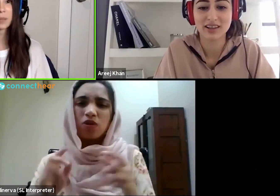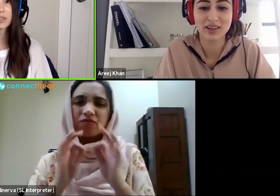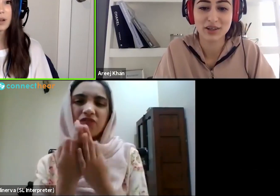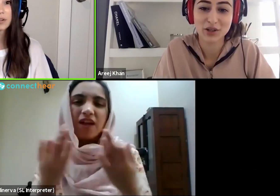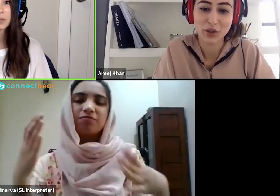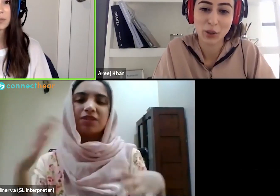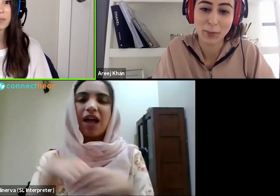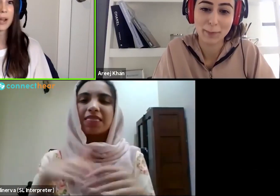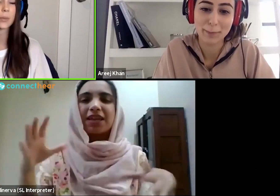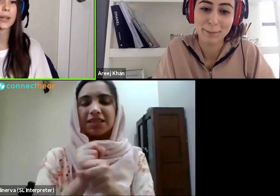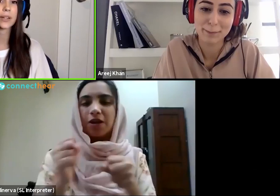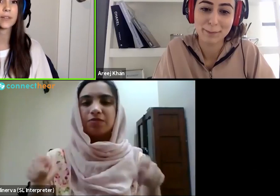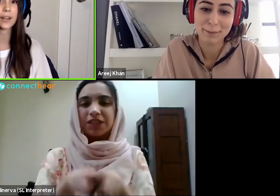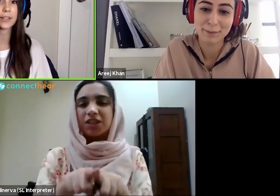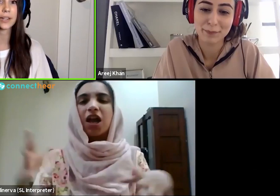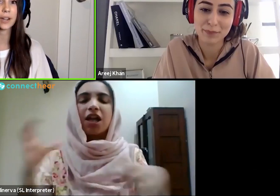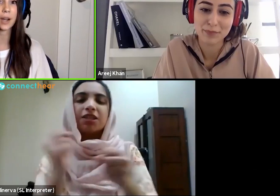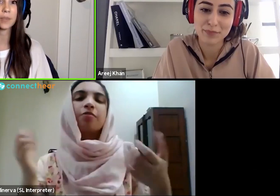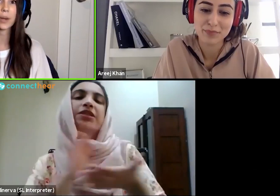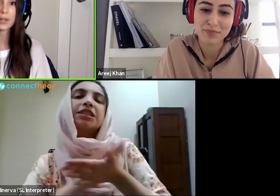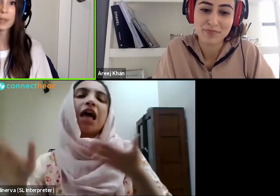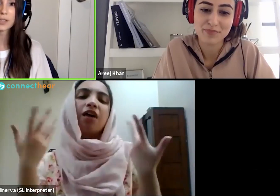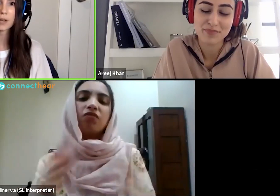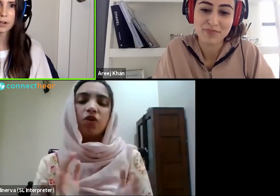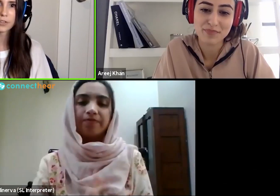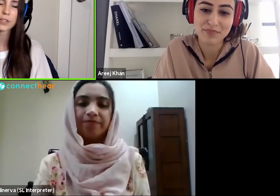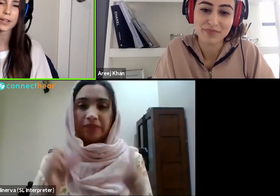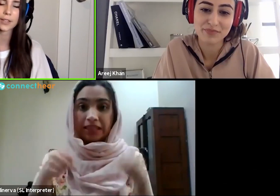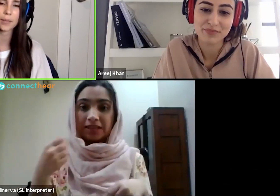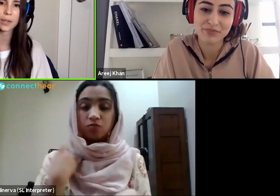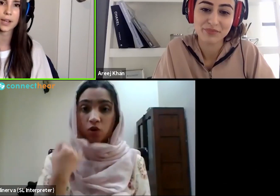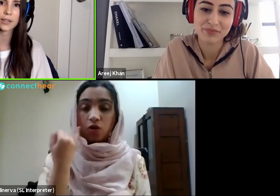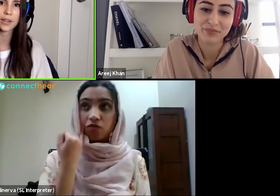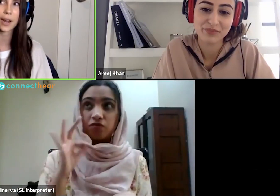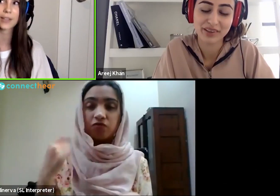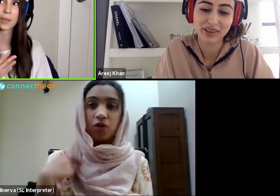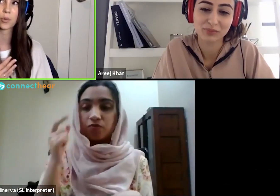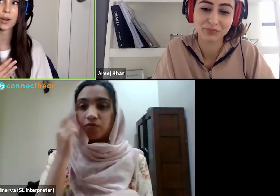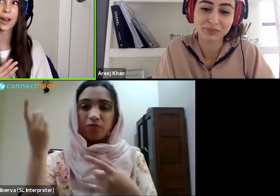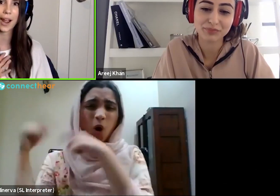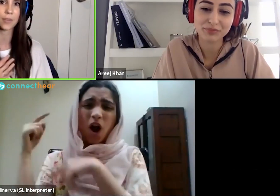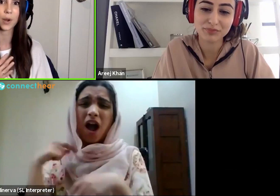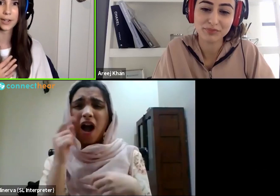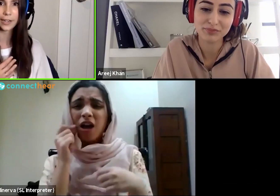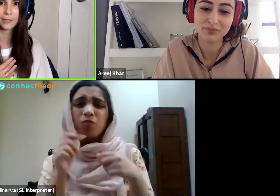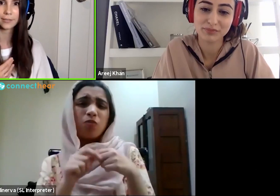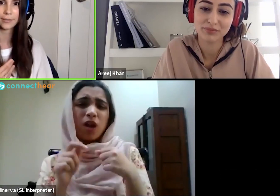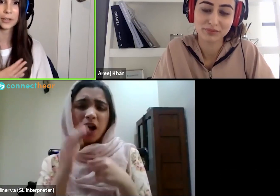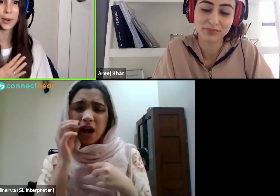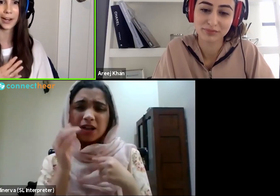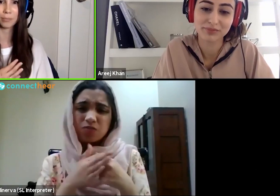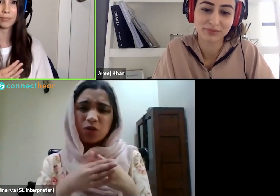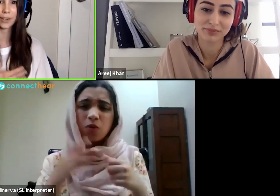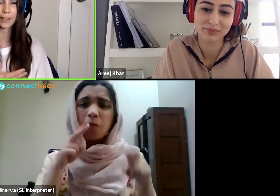not be able to tell other and my husband what I need if I didn't know I needed myself first, just like you said, because, you know, I accept what I have and what I need